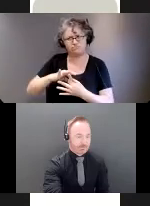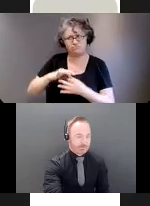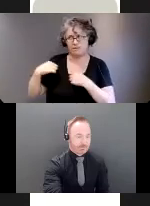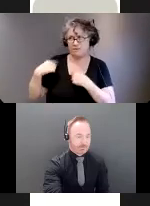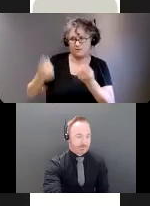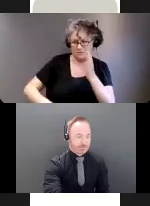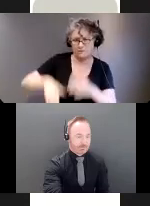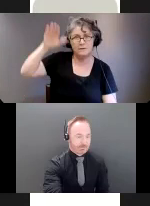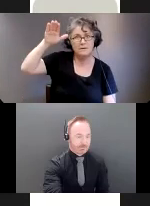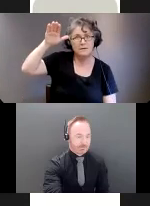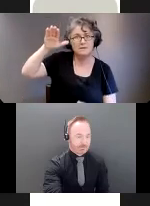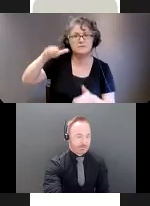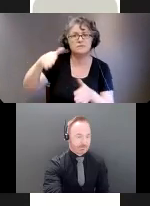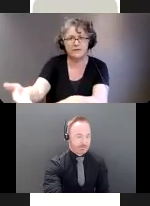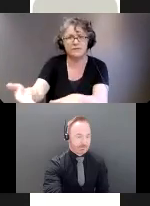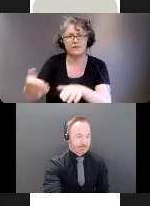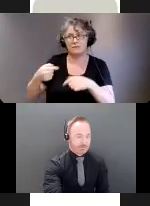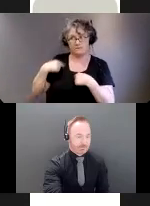we'll go on to the next slide.